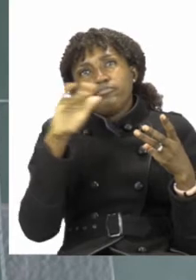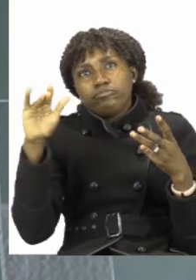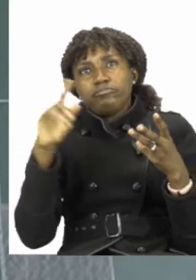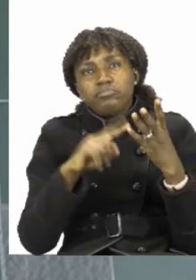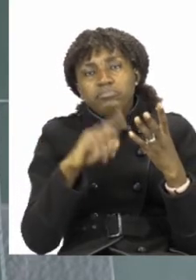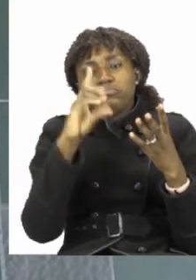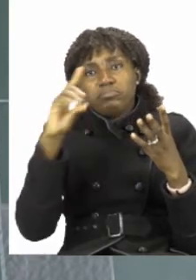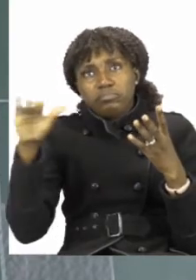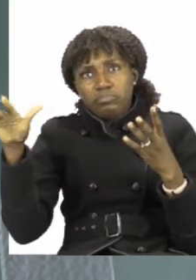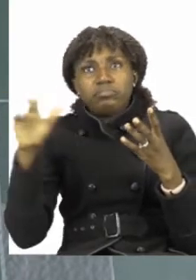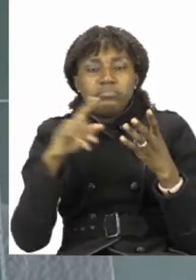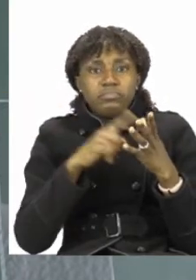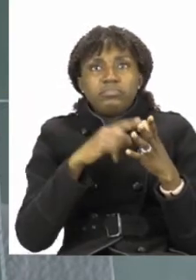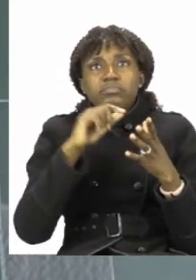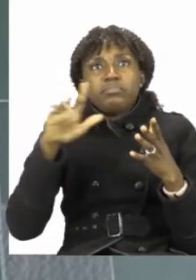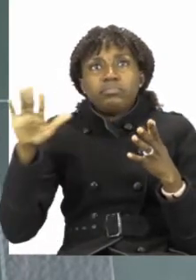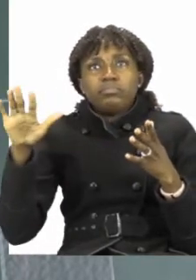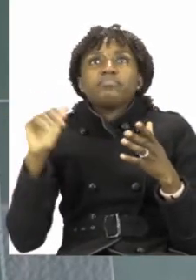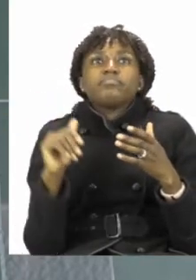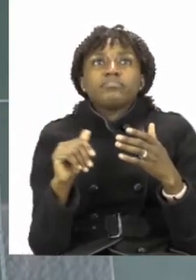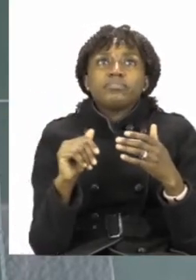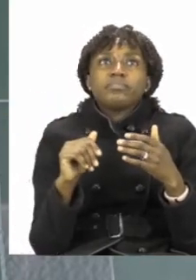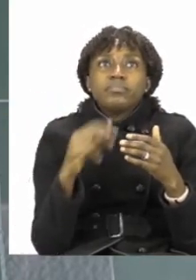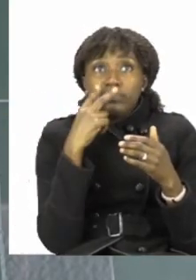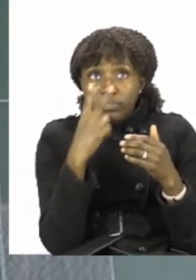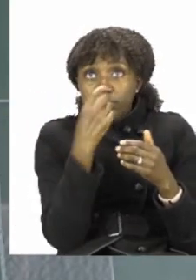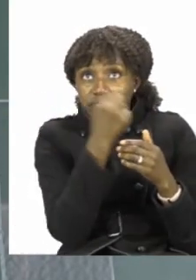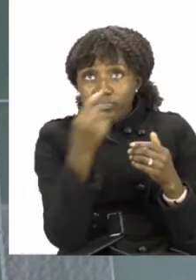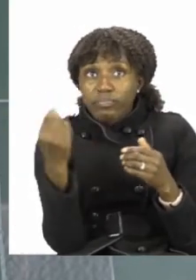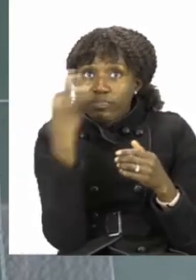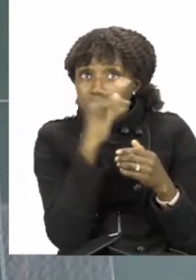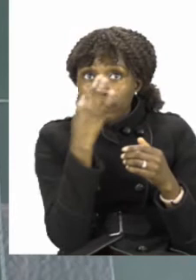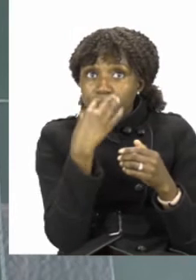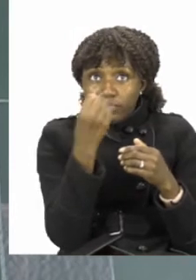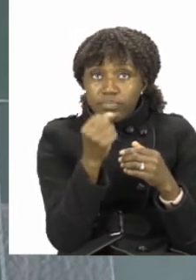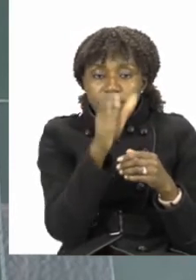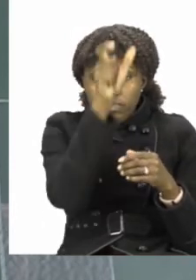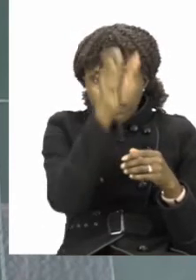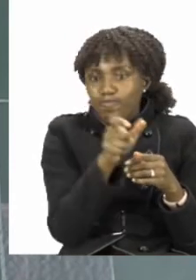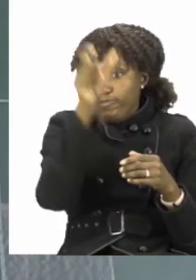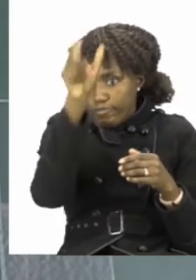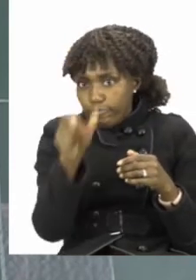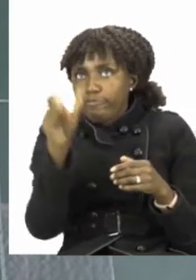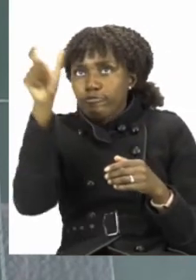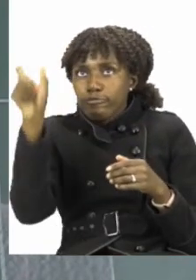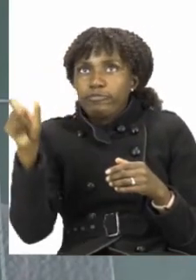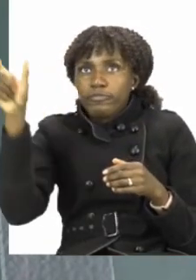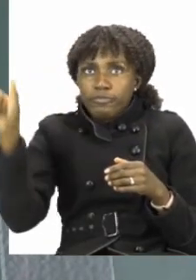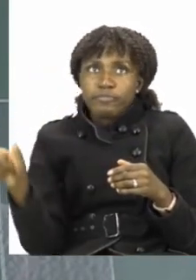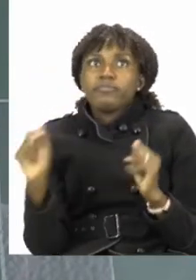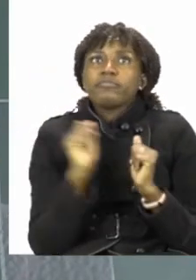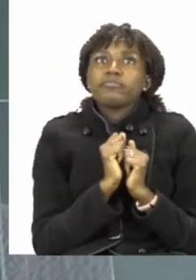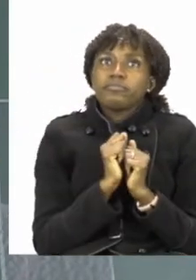ones as well. If you can notice that each one is on its correct space and none of them are